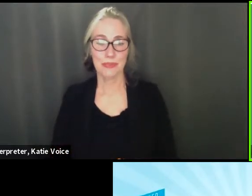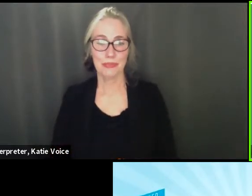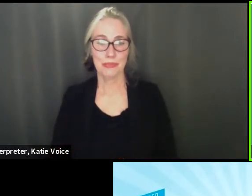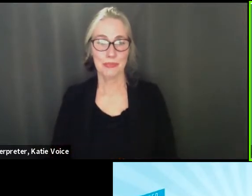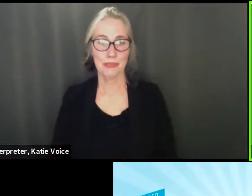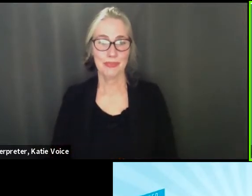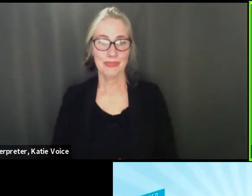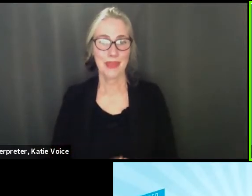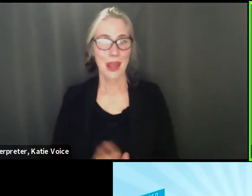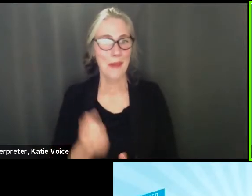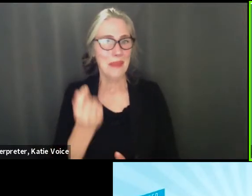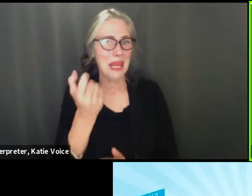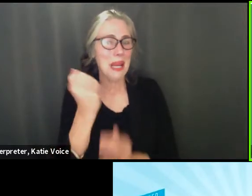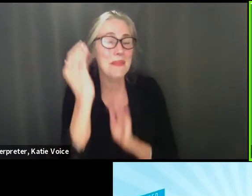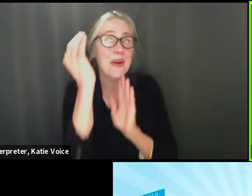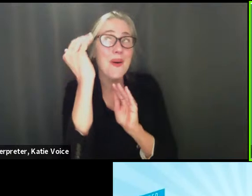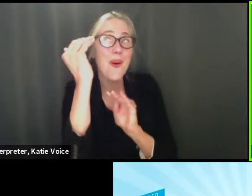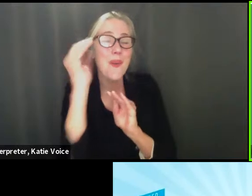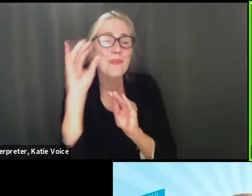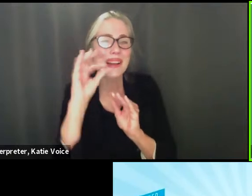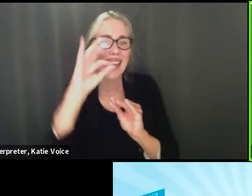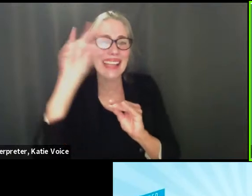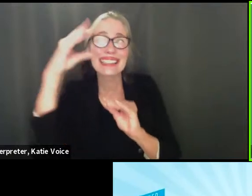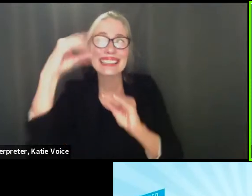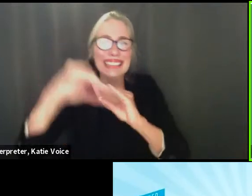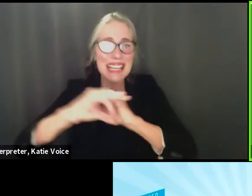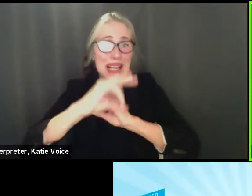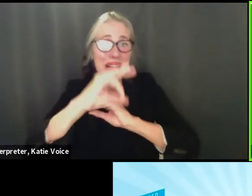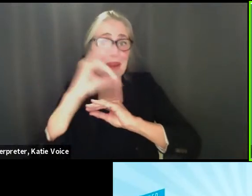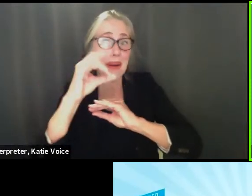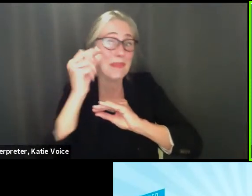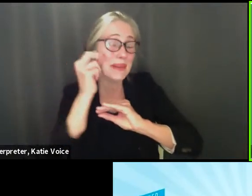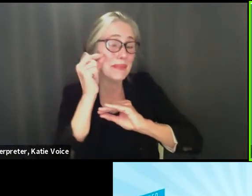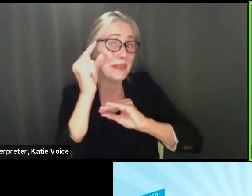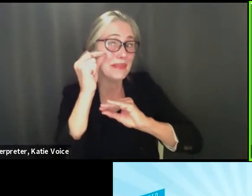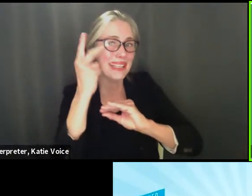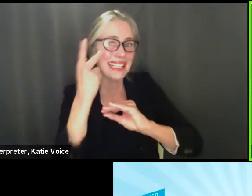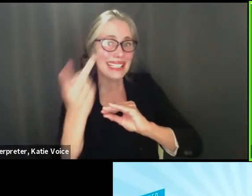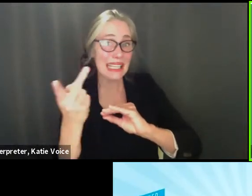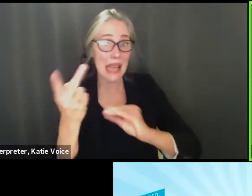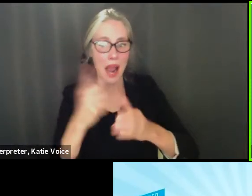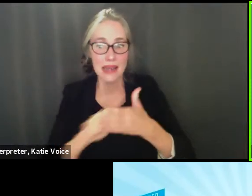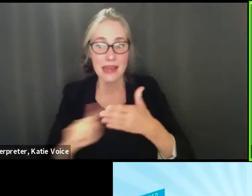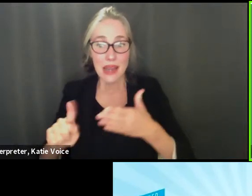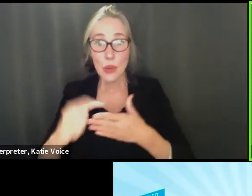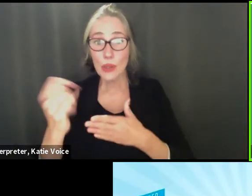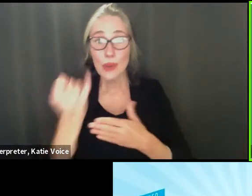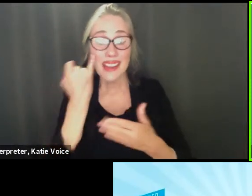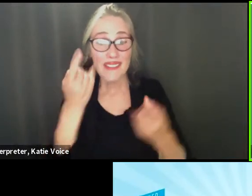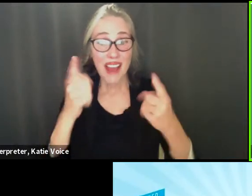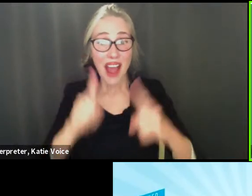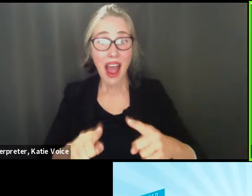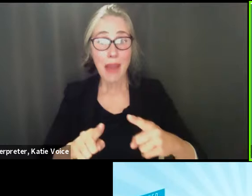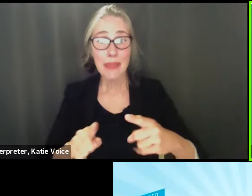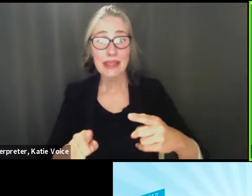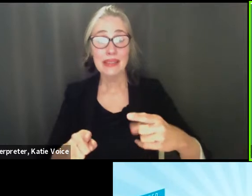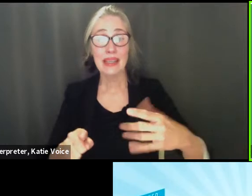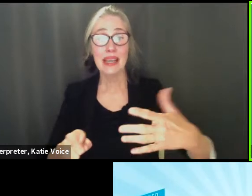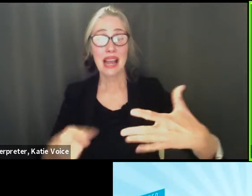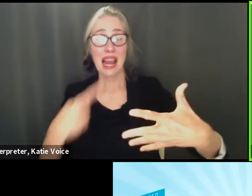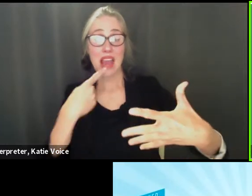of sunshine is that next Tuesday, if we are in yellow, we will not at high